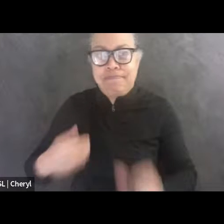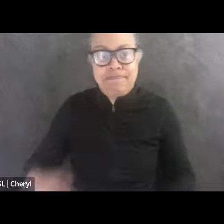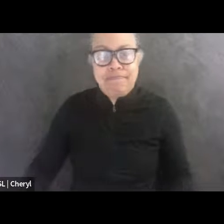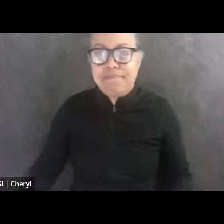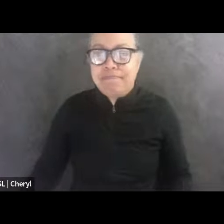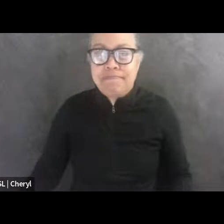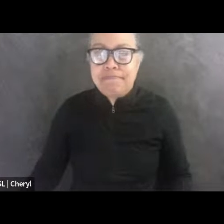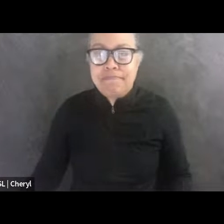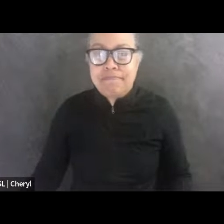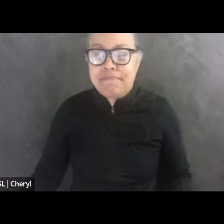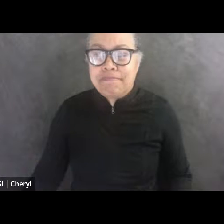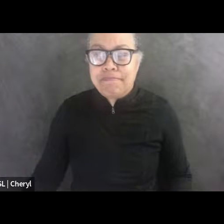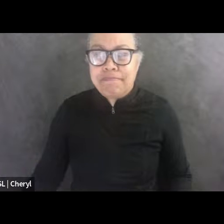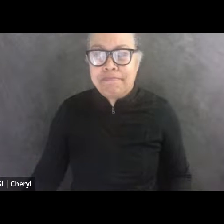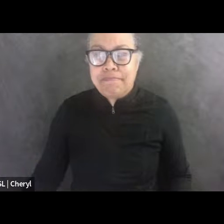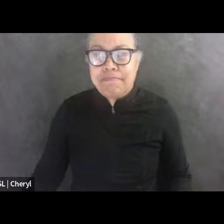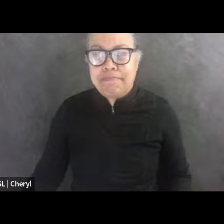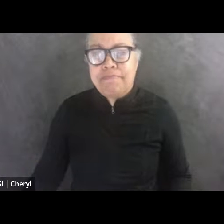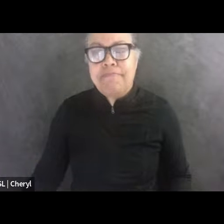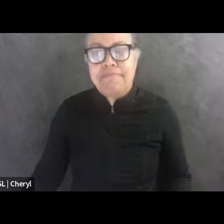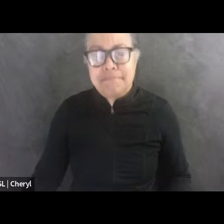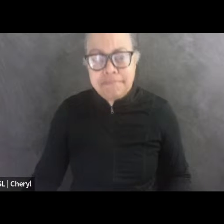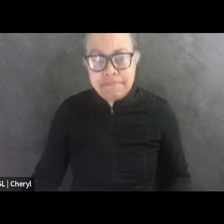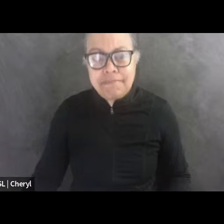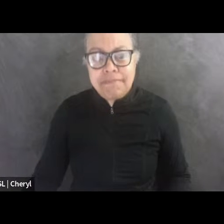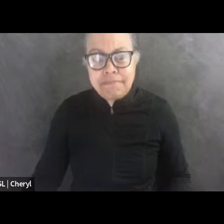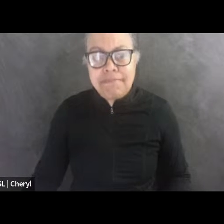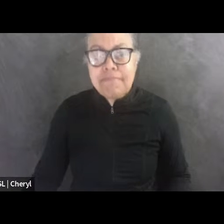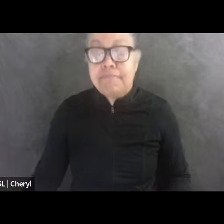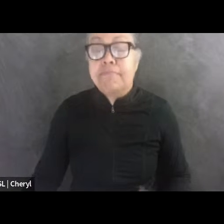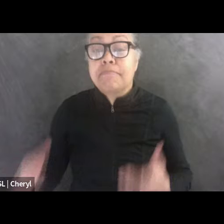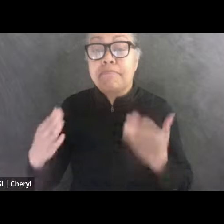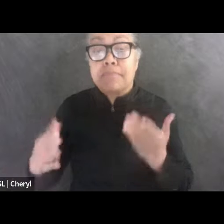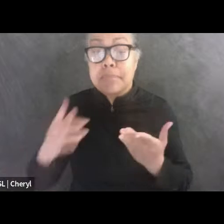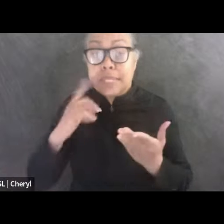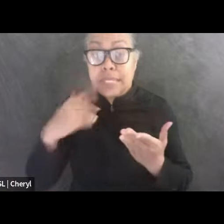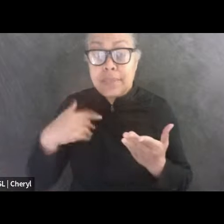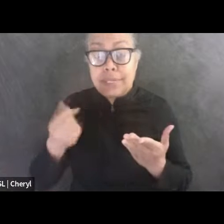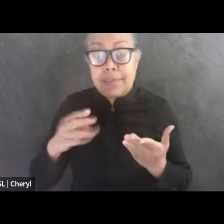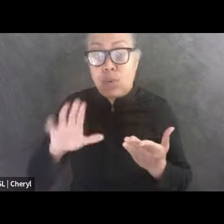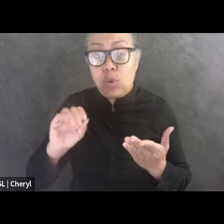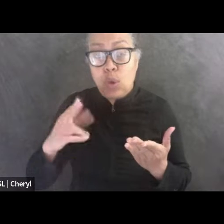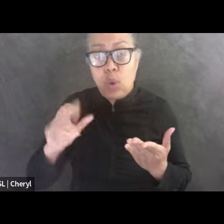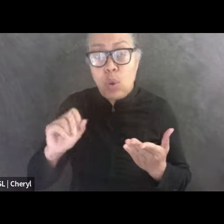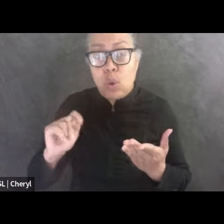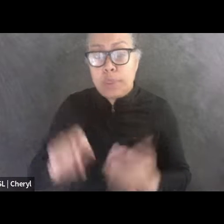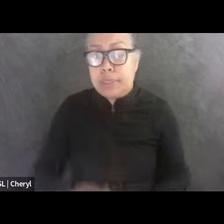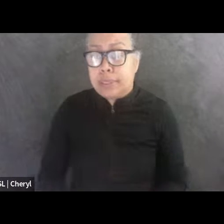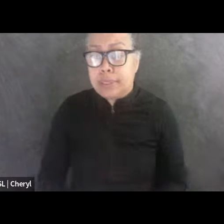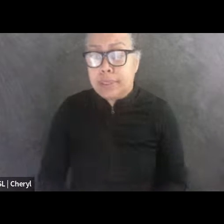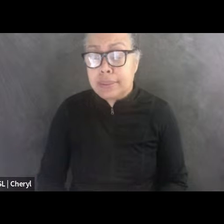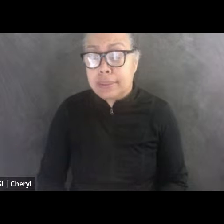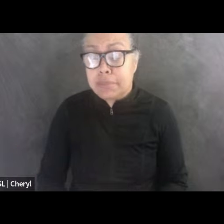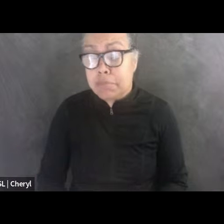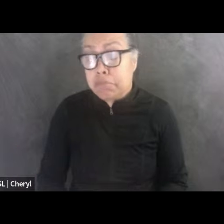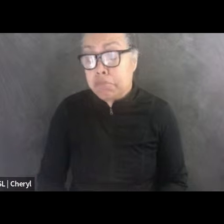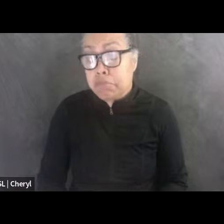This is weird. Could it be because you have multiple co-hosts?